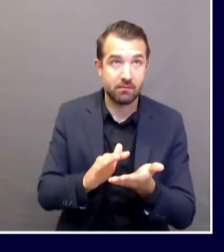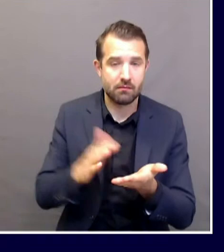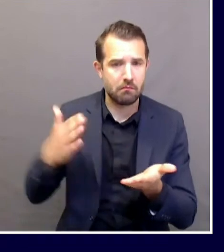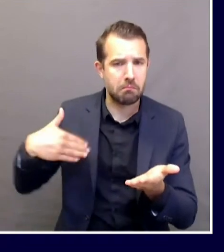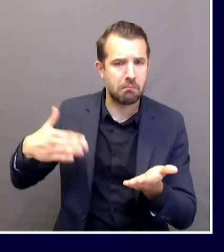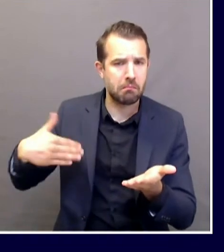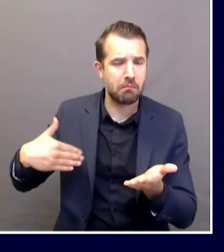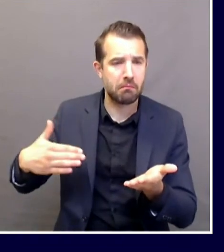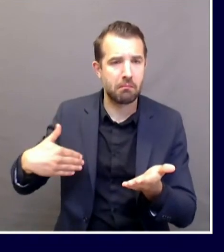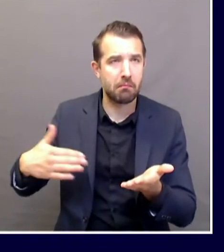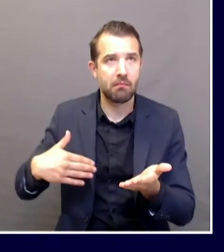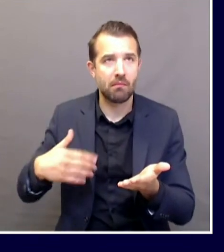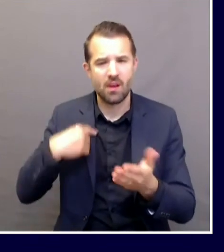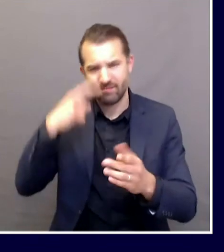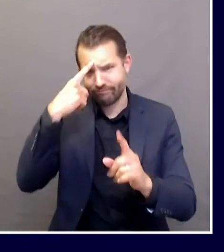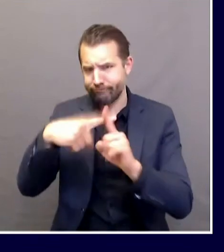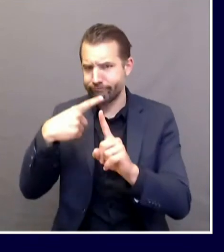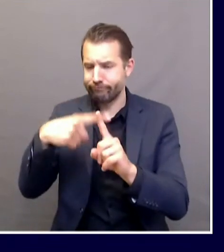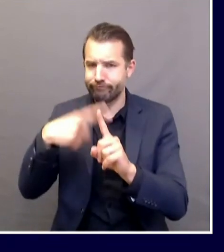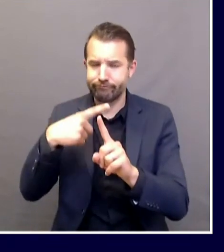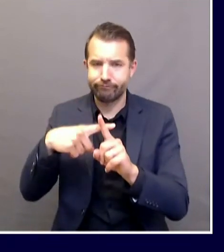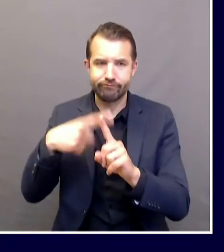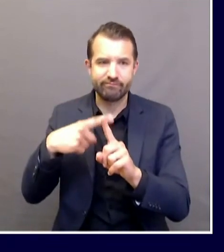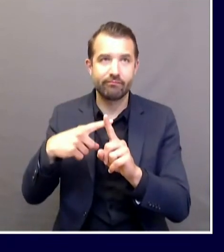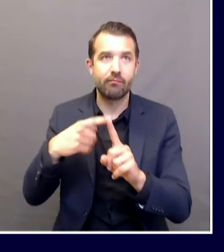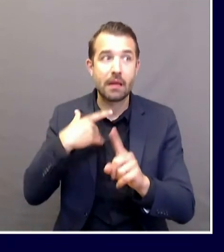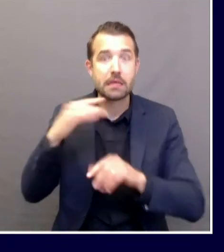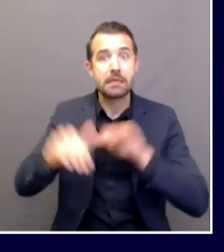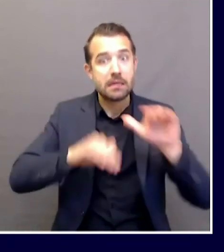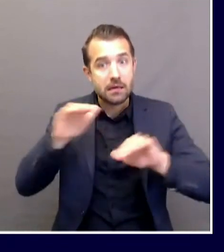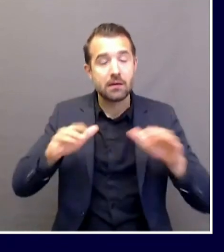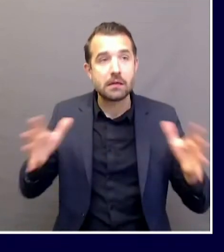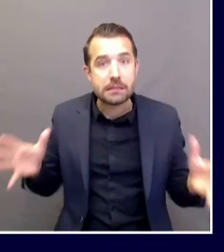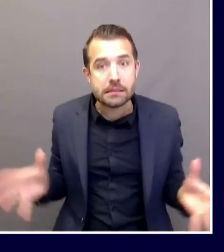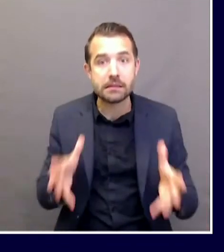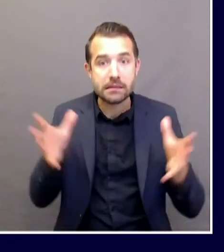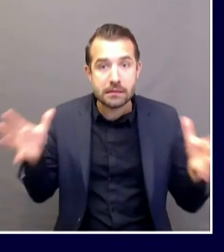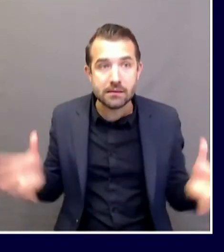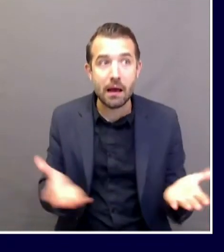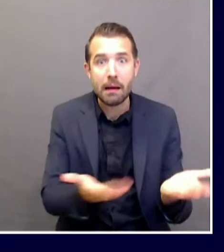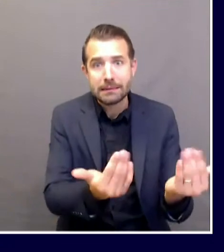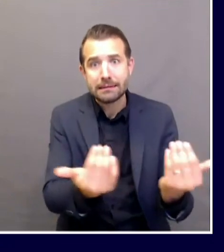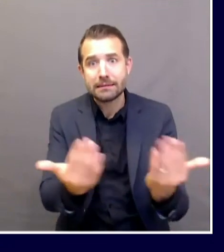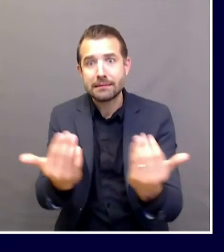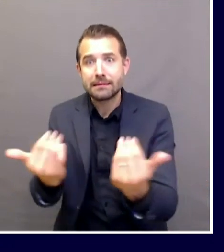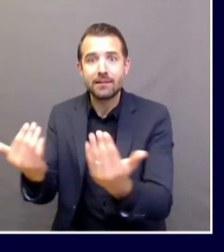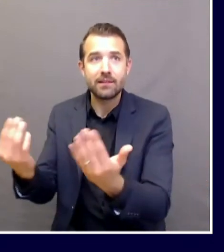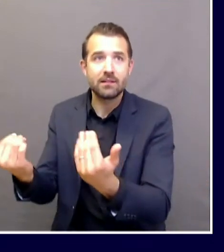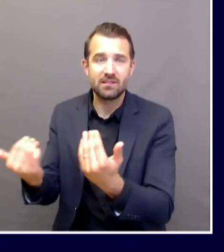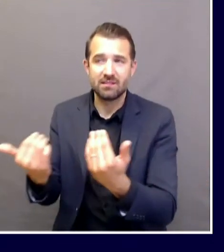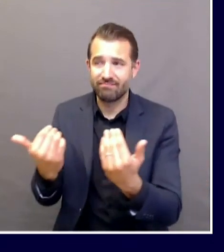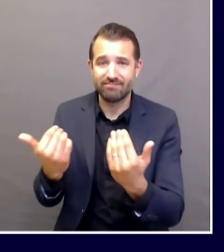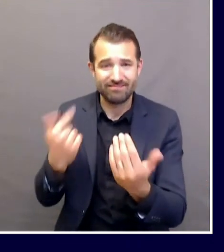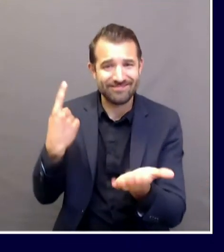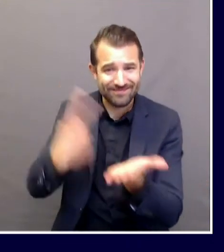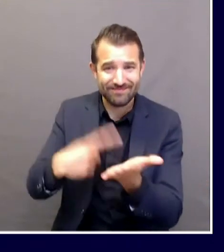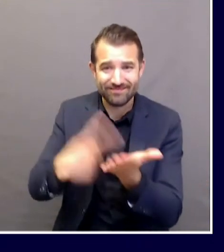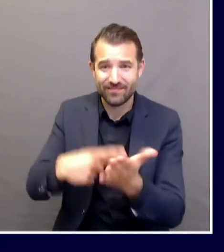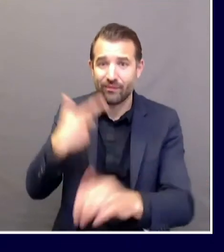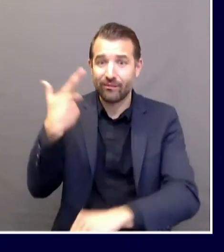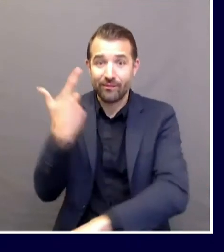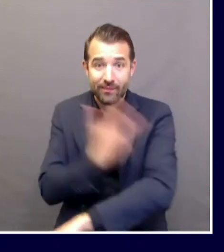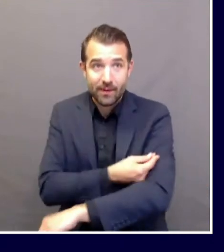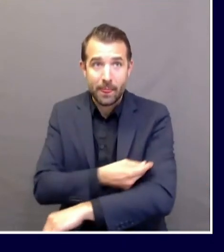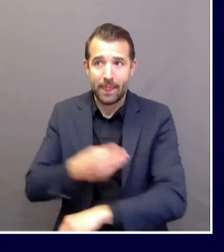to generate as much demand as possible by not just talking about the benefits and the safety of vaccine, but